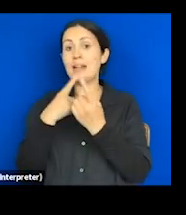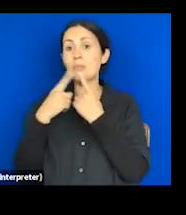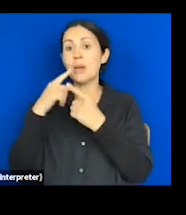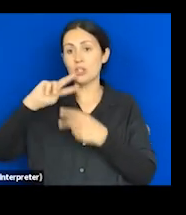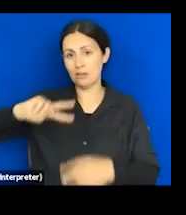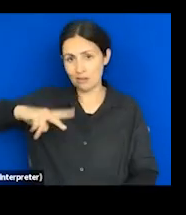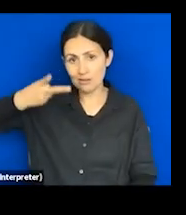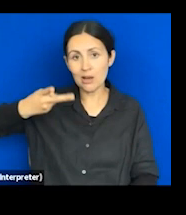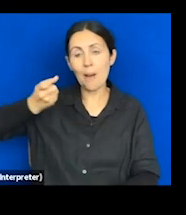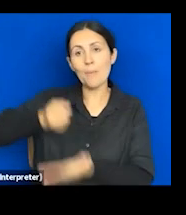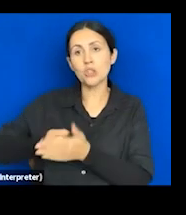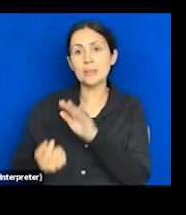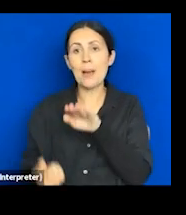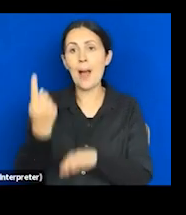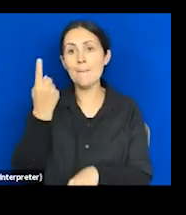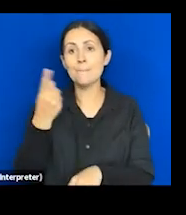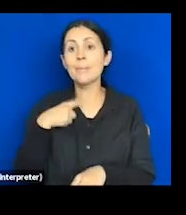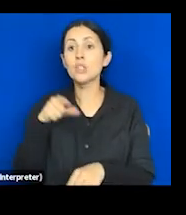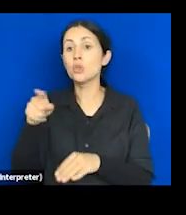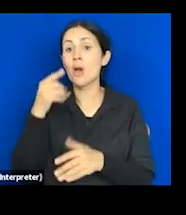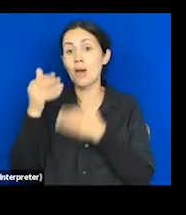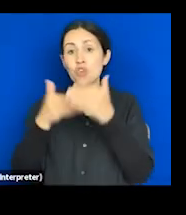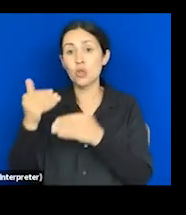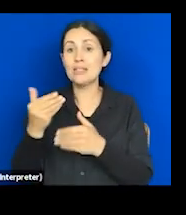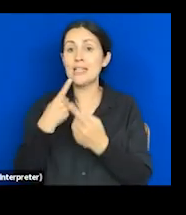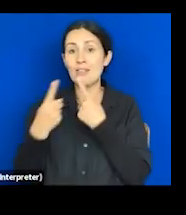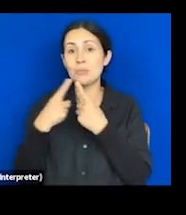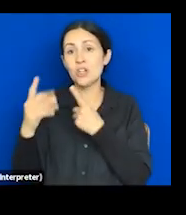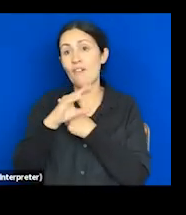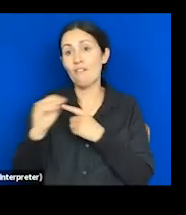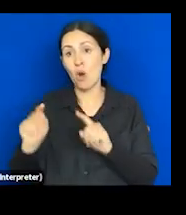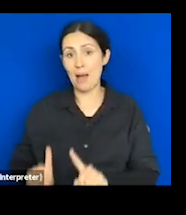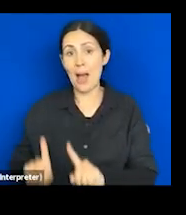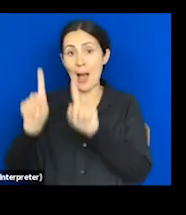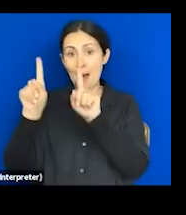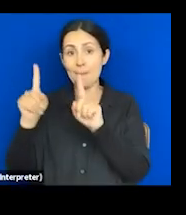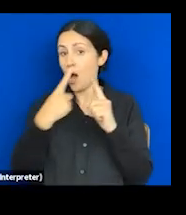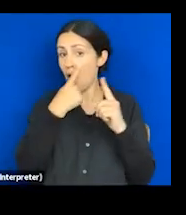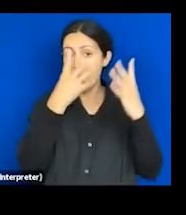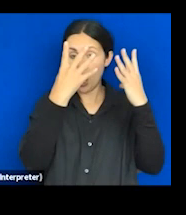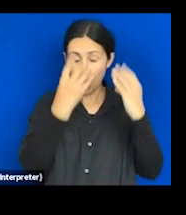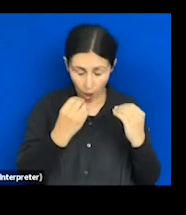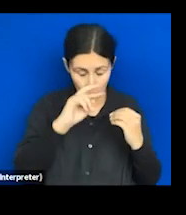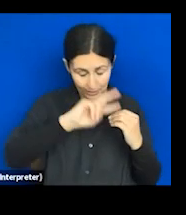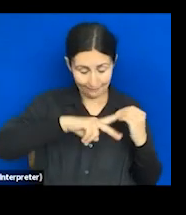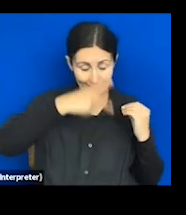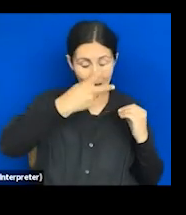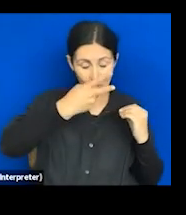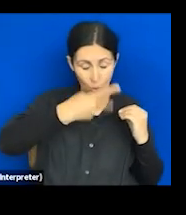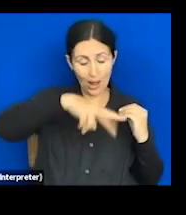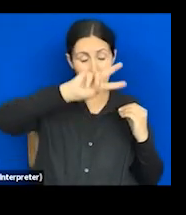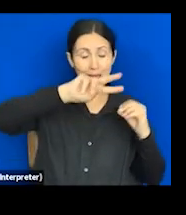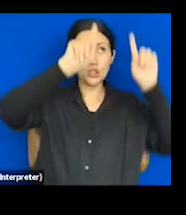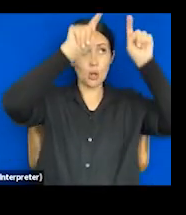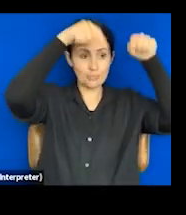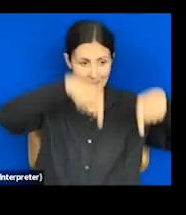because you're processing information that travels up the hierarchy. And with eyes closed, the directionality is top